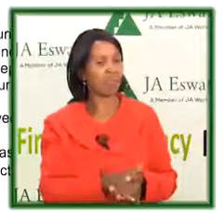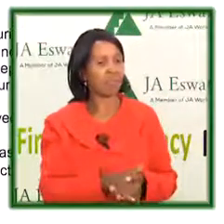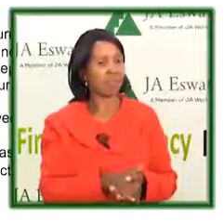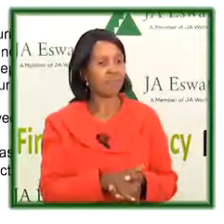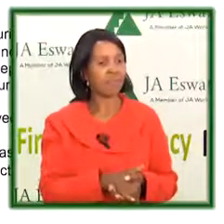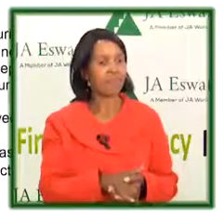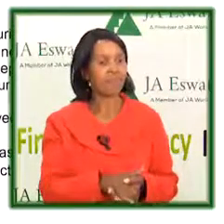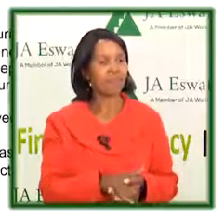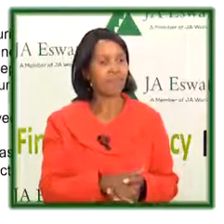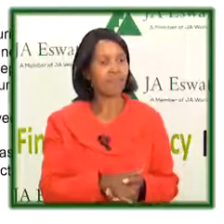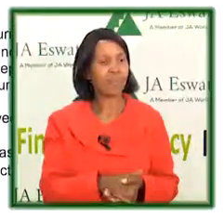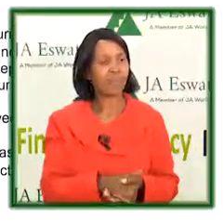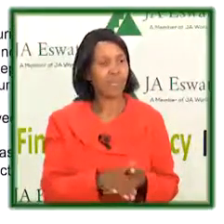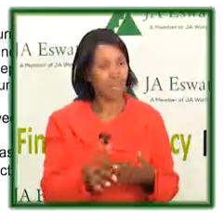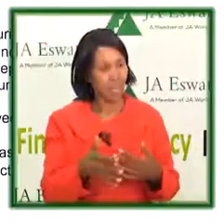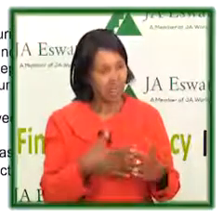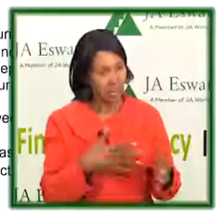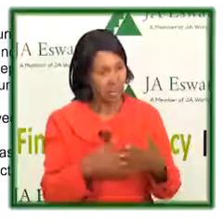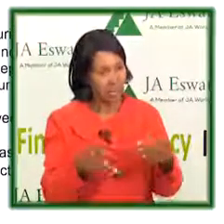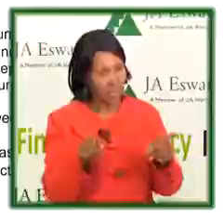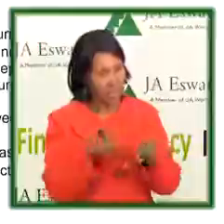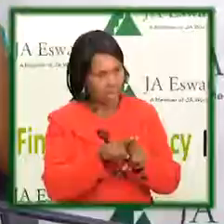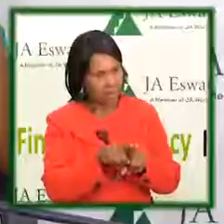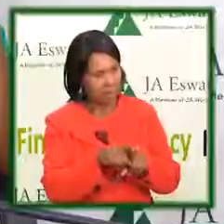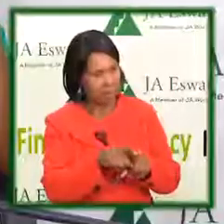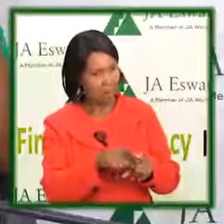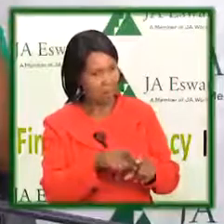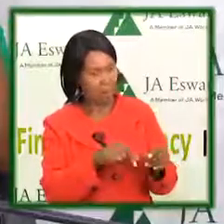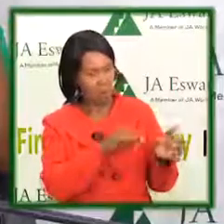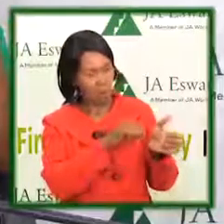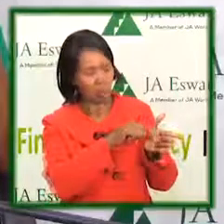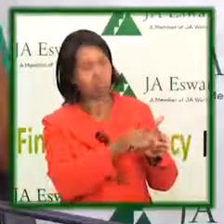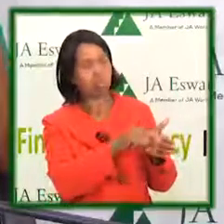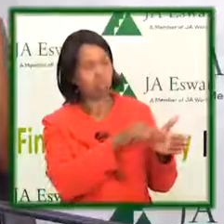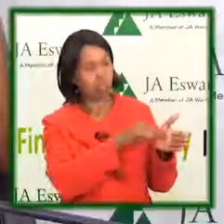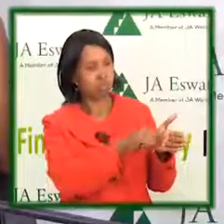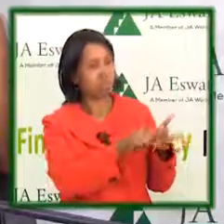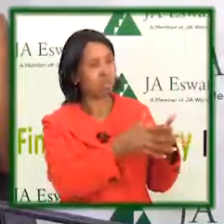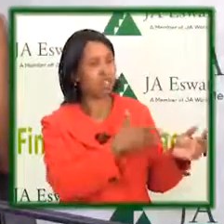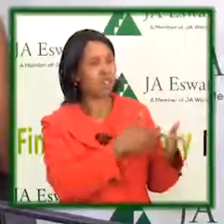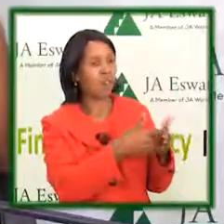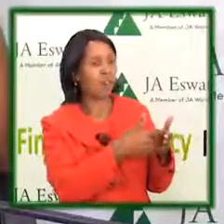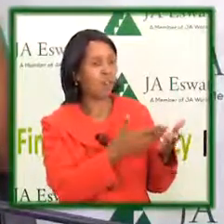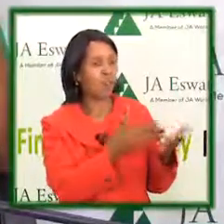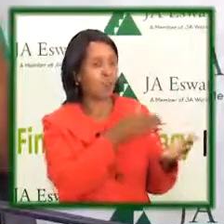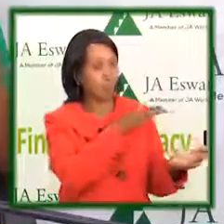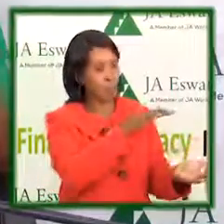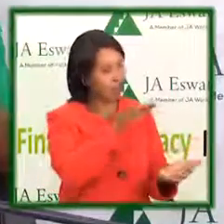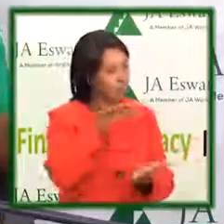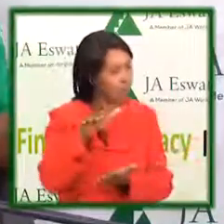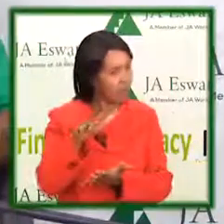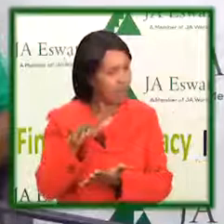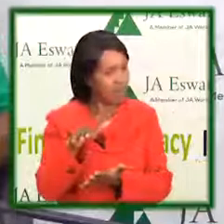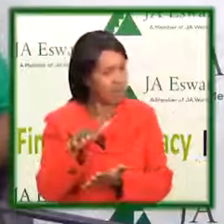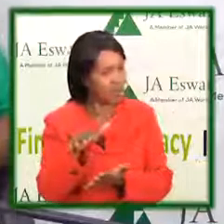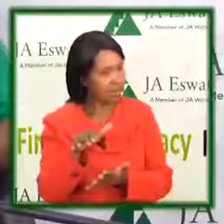That goes into what you have written on the stickers that are outside of your product. What information have you